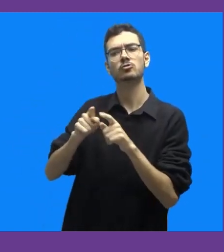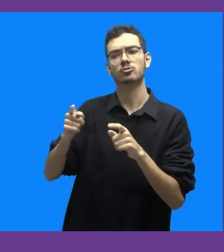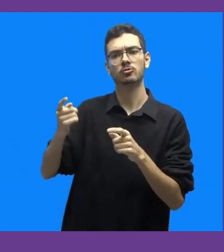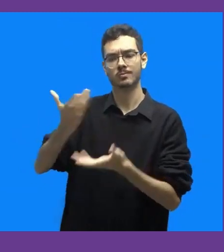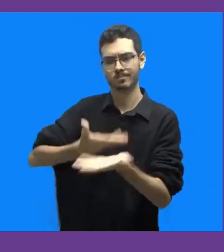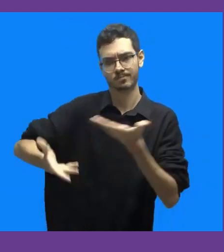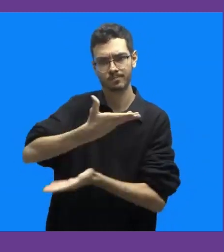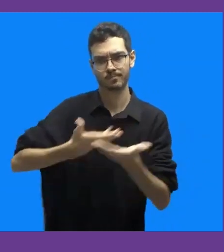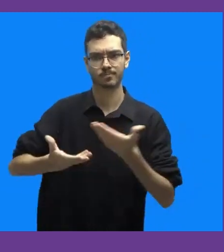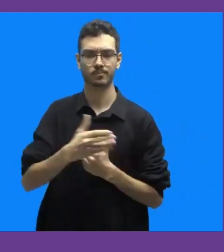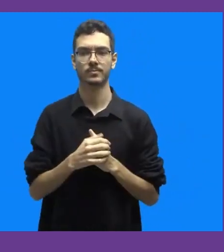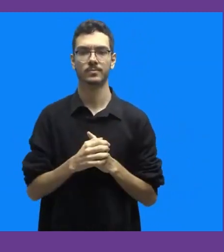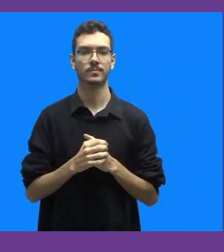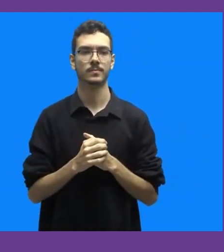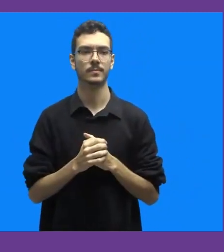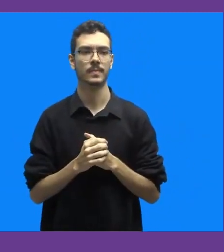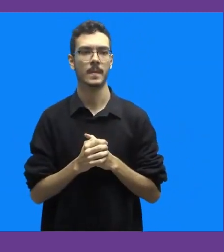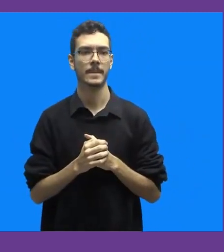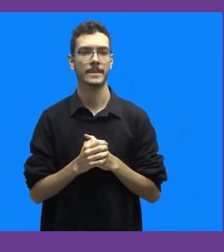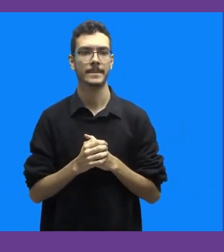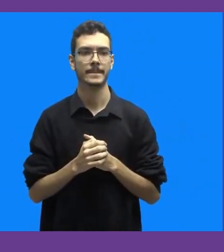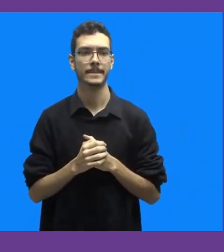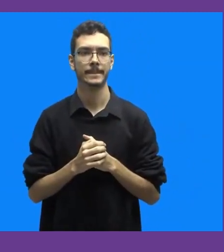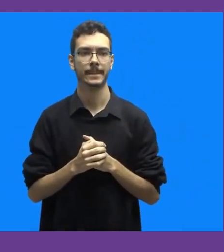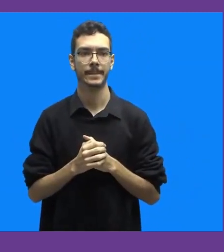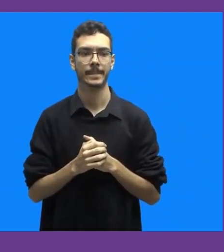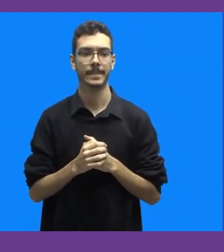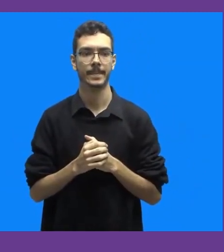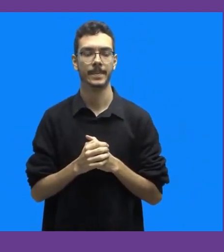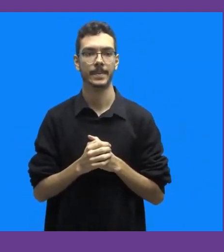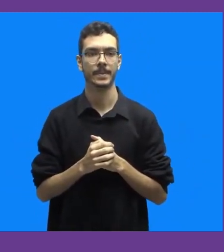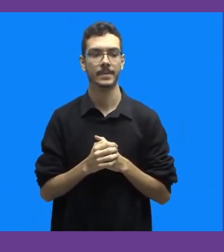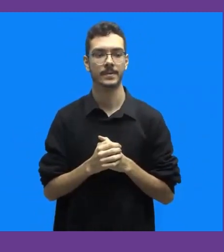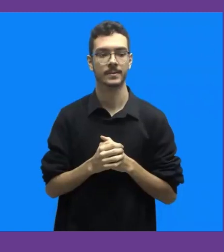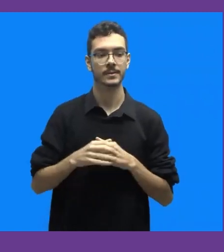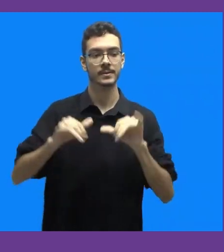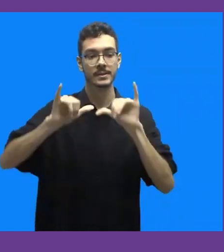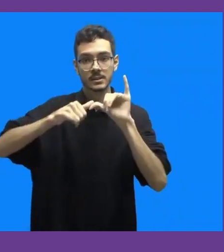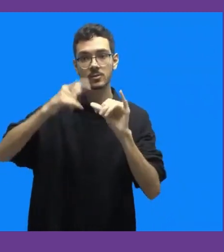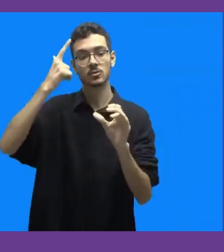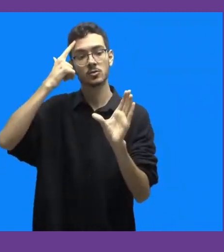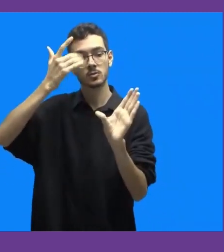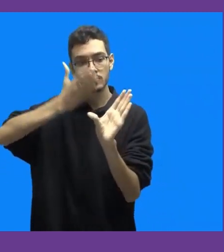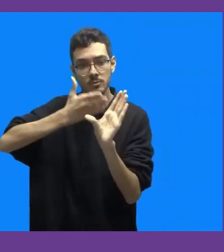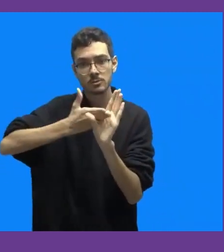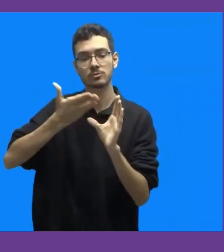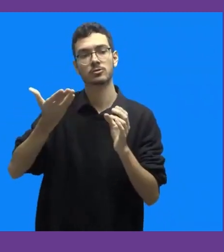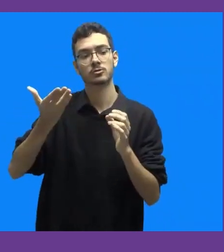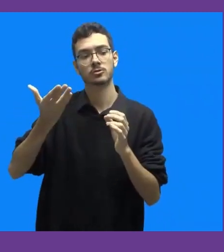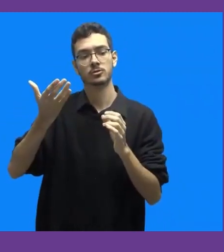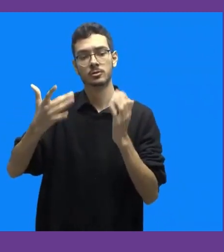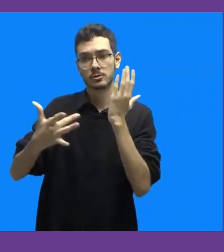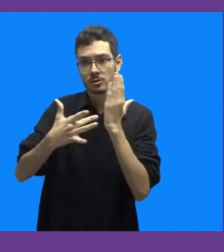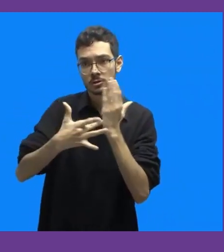will come and give a presentation on your students, the students that are in your class, and how their difficulties and the challenges they